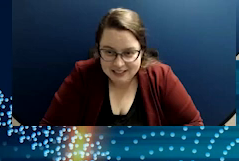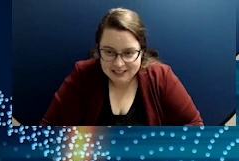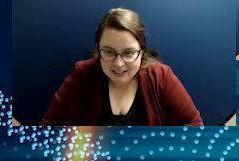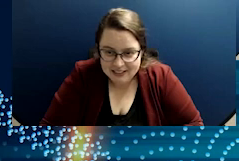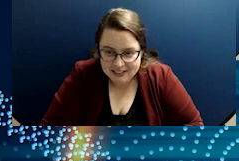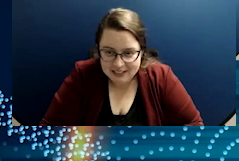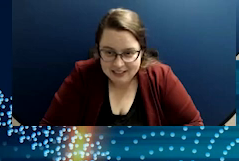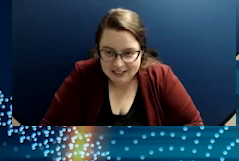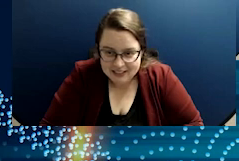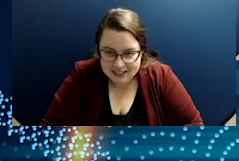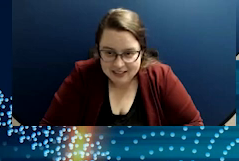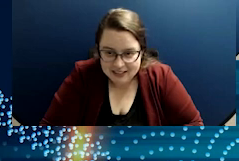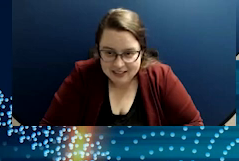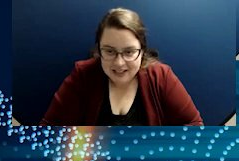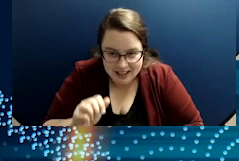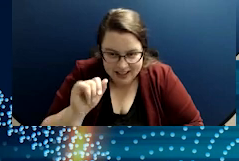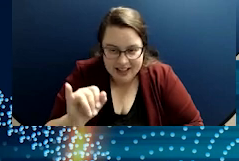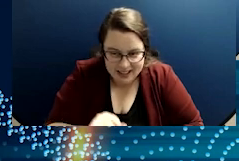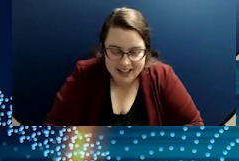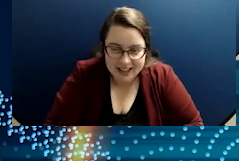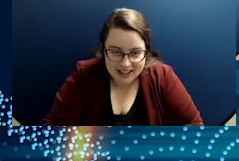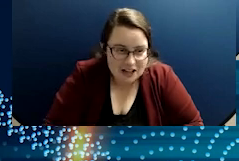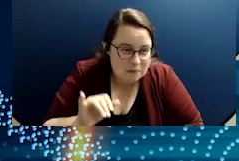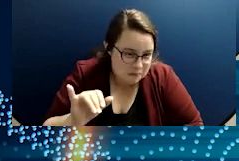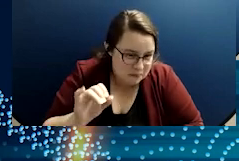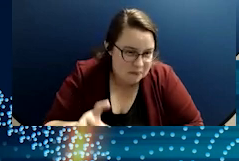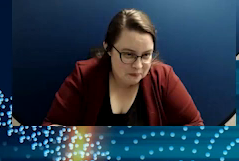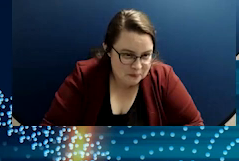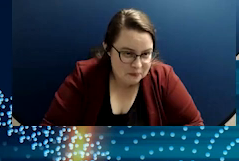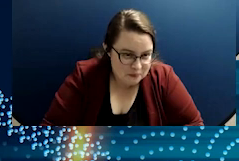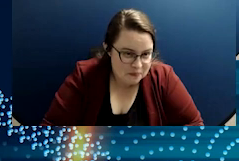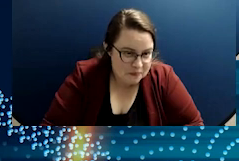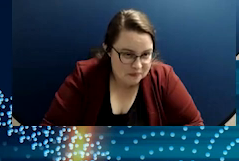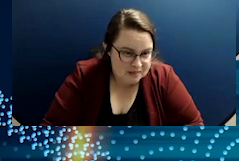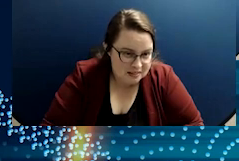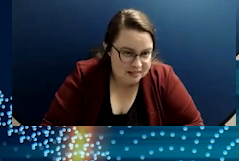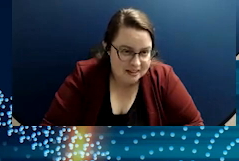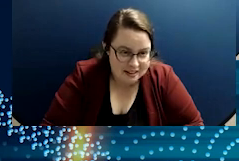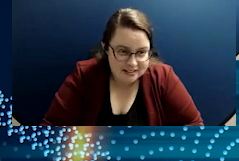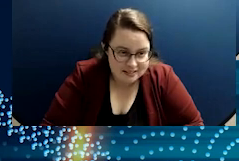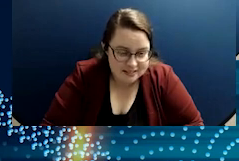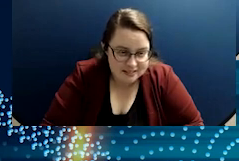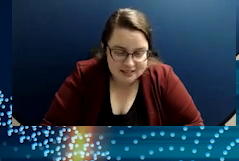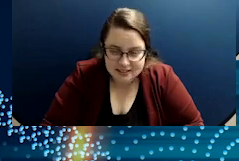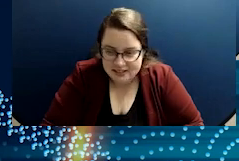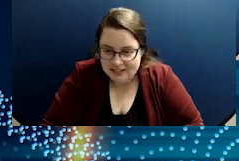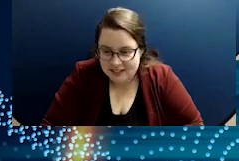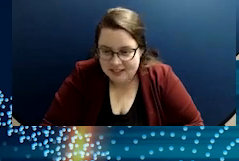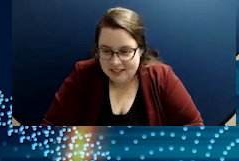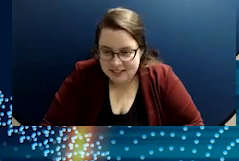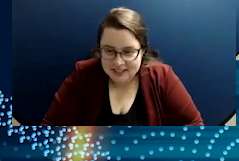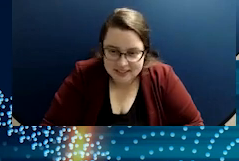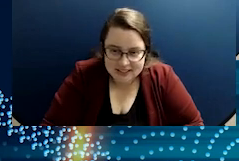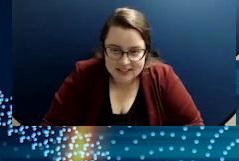2s. Okay, so in the room, oh,